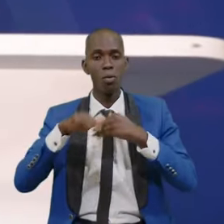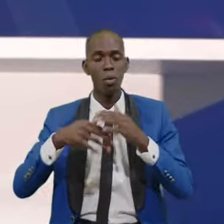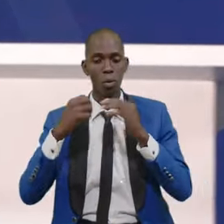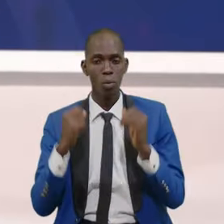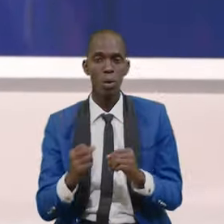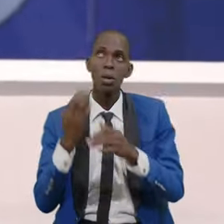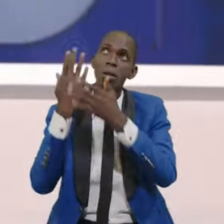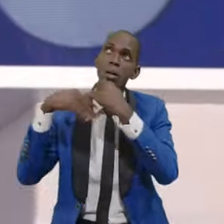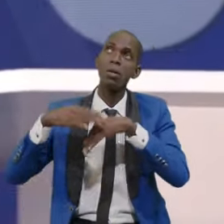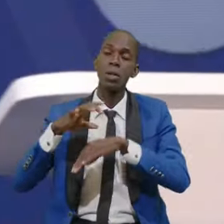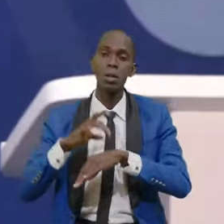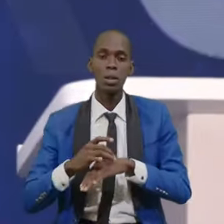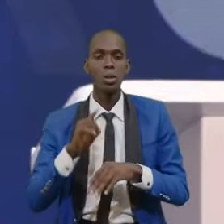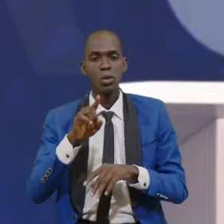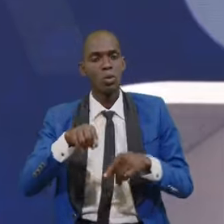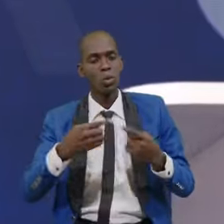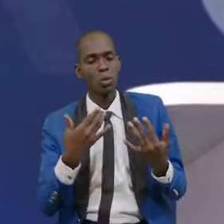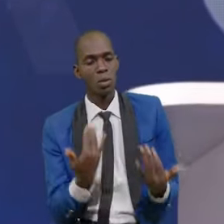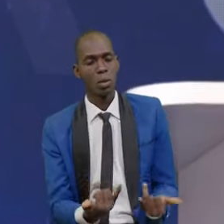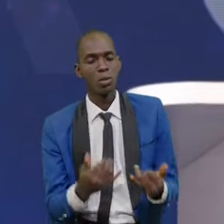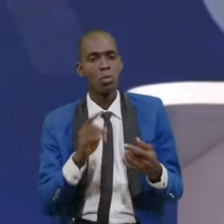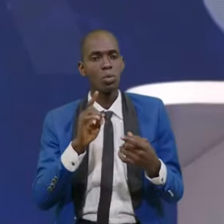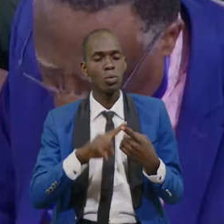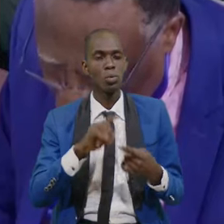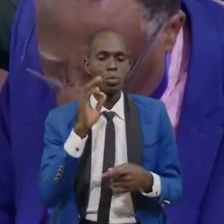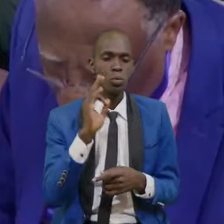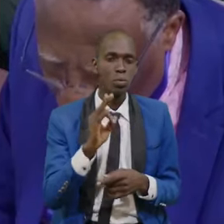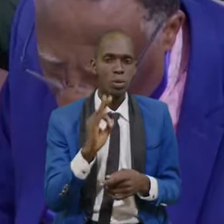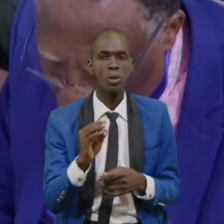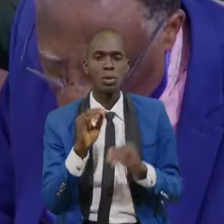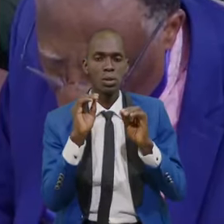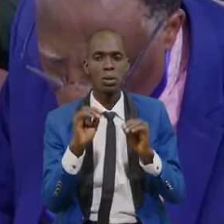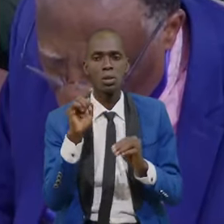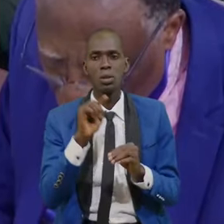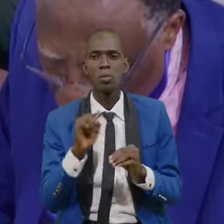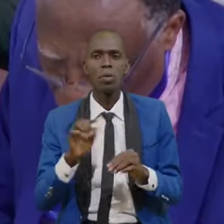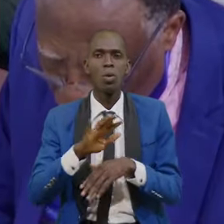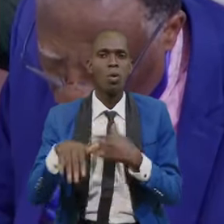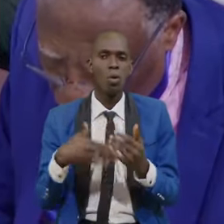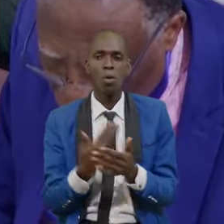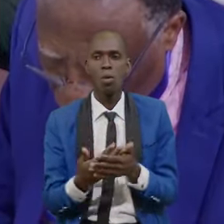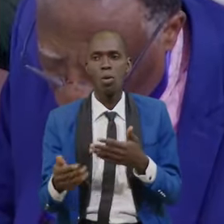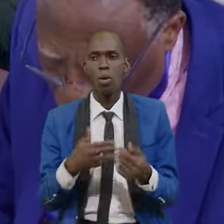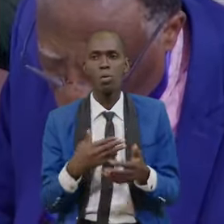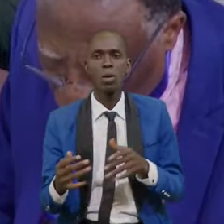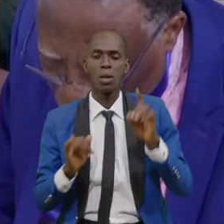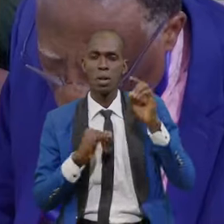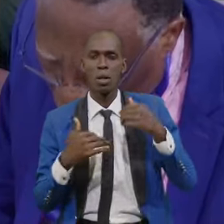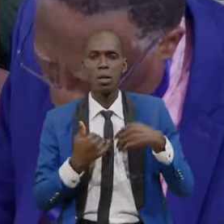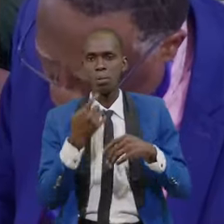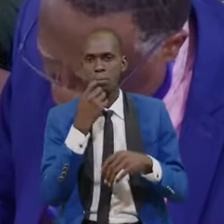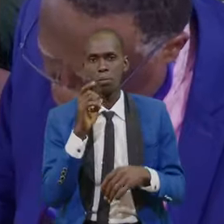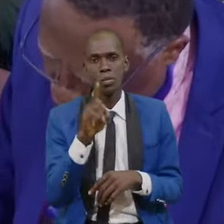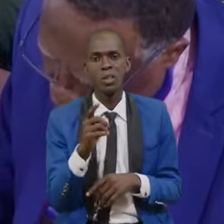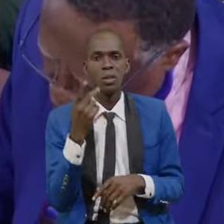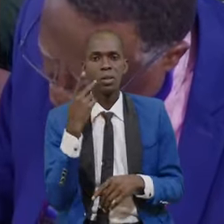all things whatsoever I commanded you. It's giving us a pattern. We're looking at Ephesians chapter 4, and